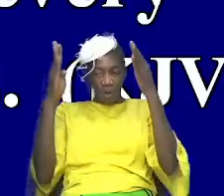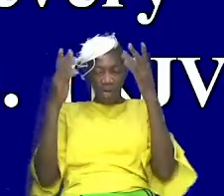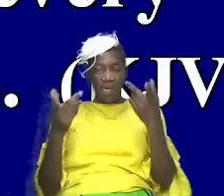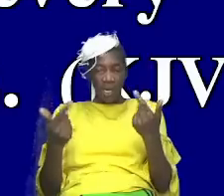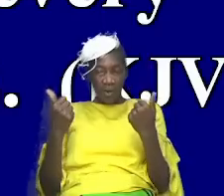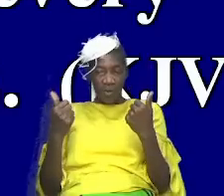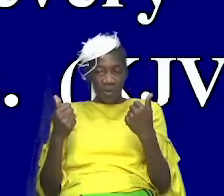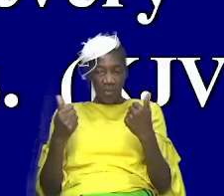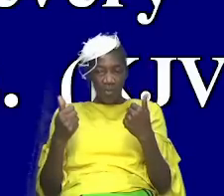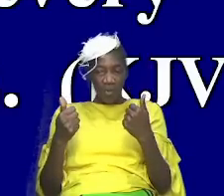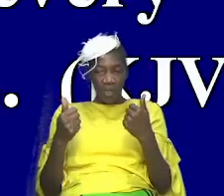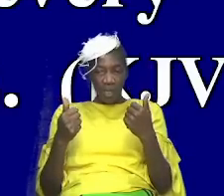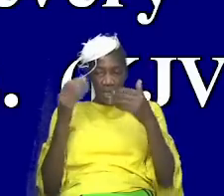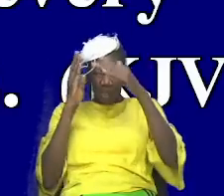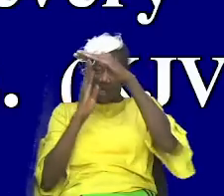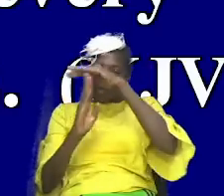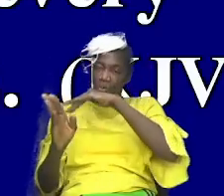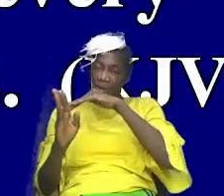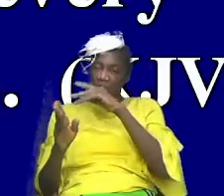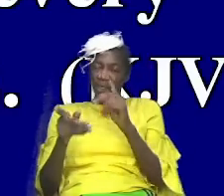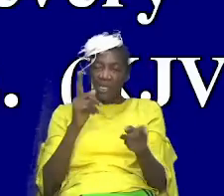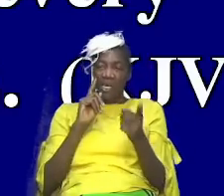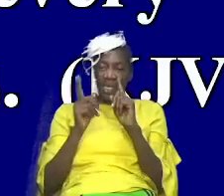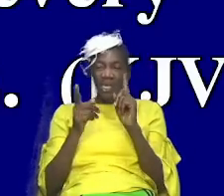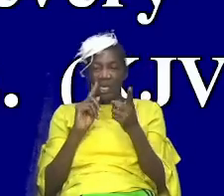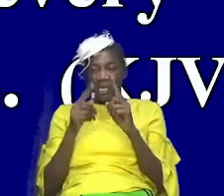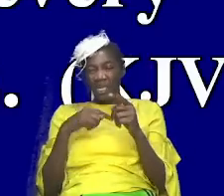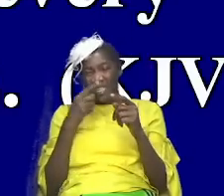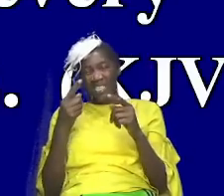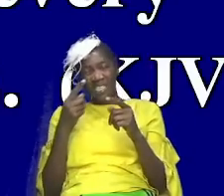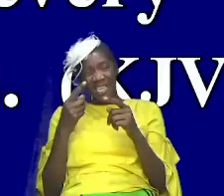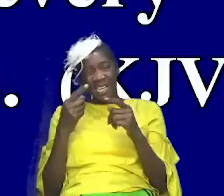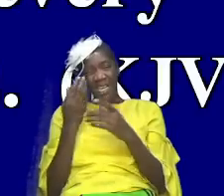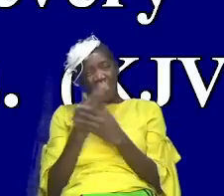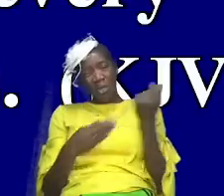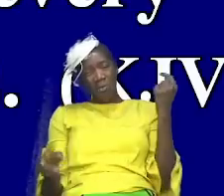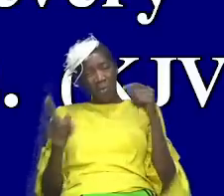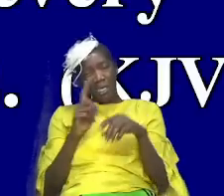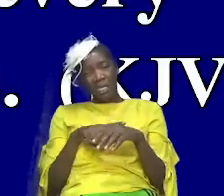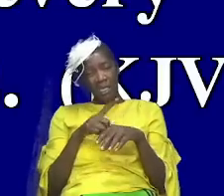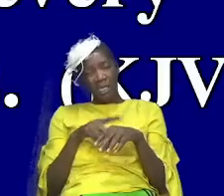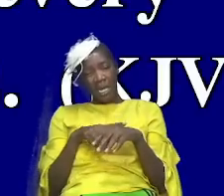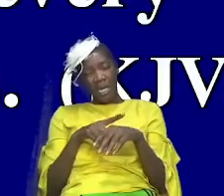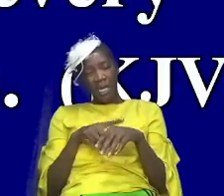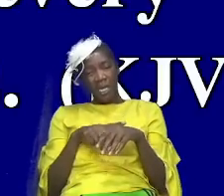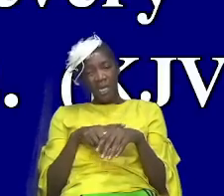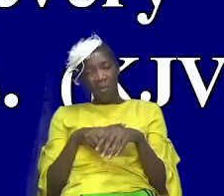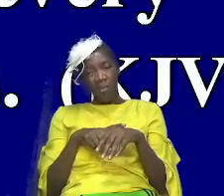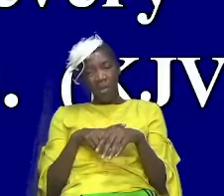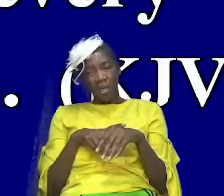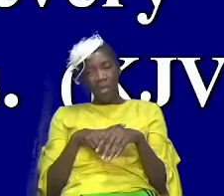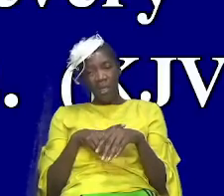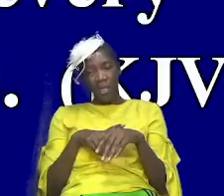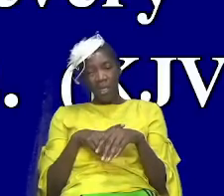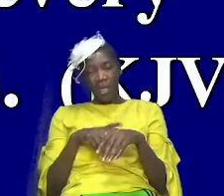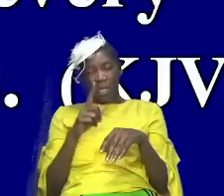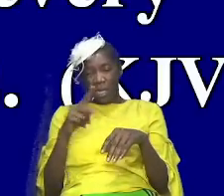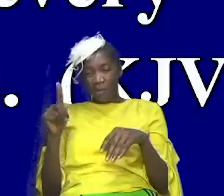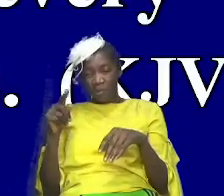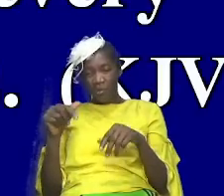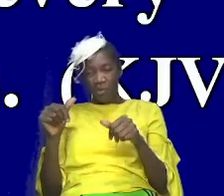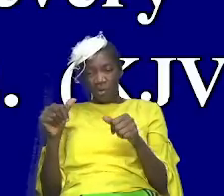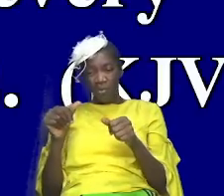and the others and was talking to them. I said, what are we wasting time for? You had Sambalat and you had Tobiah come